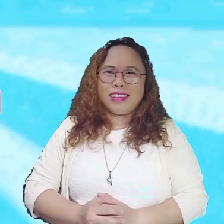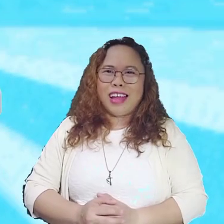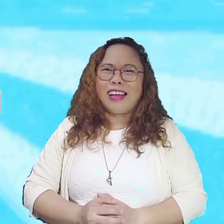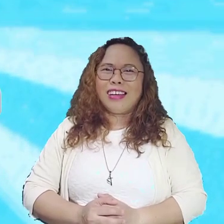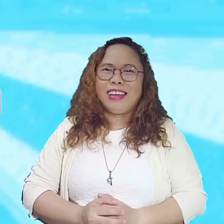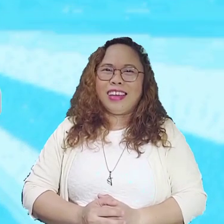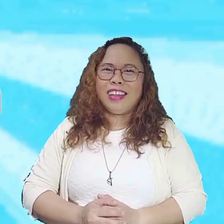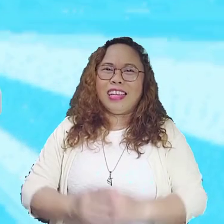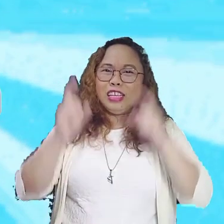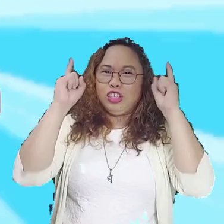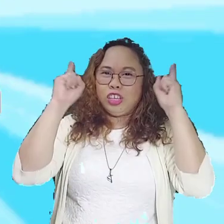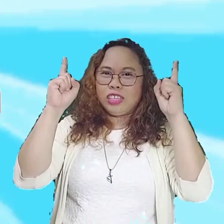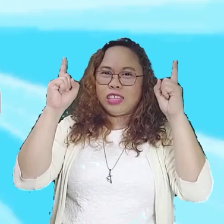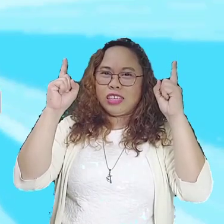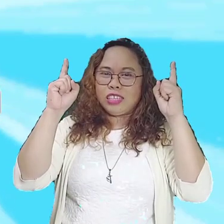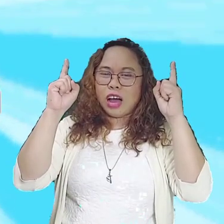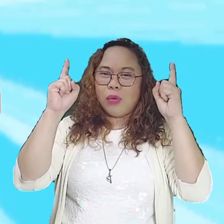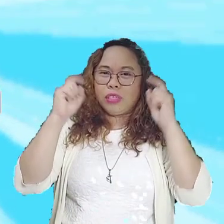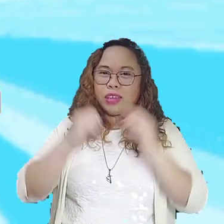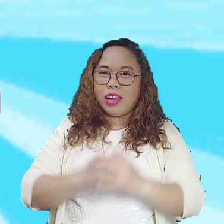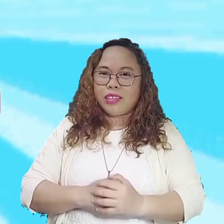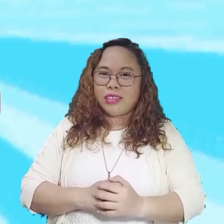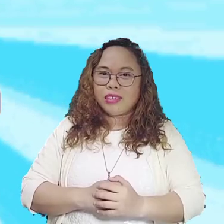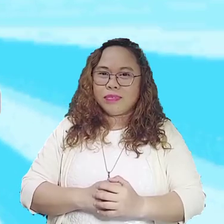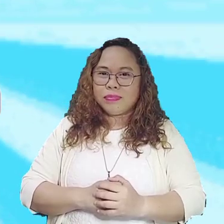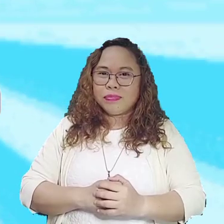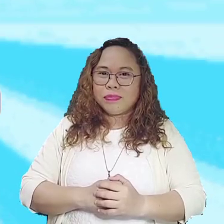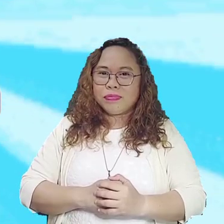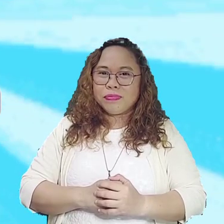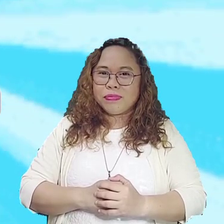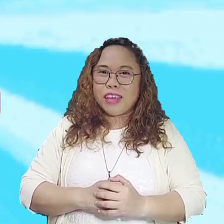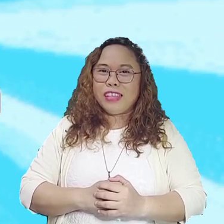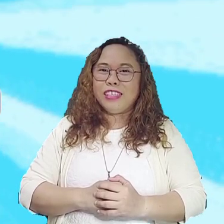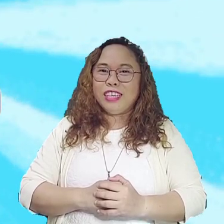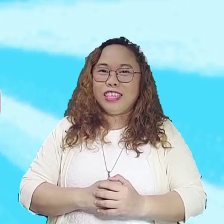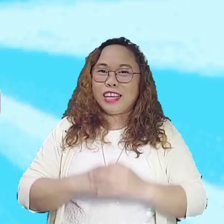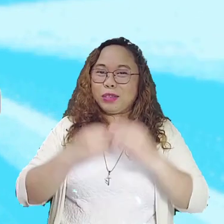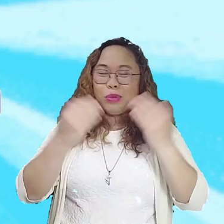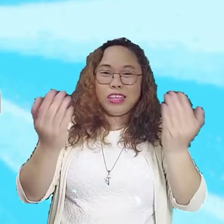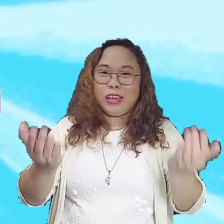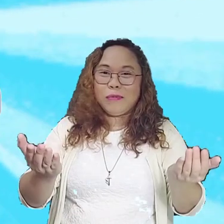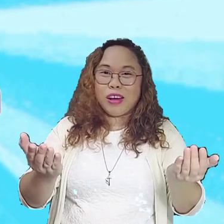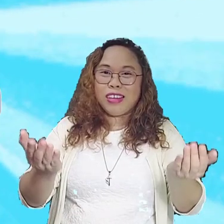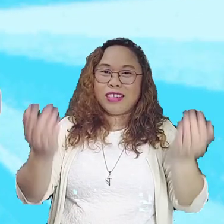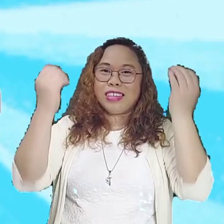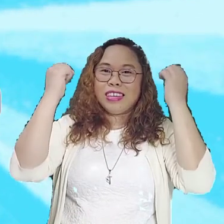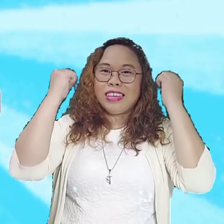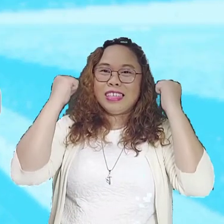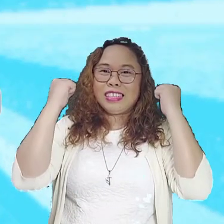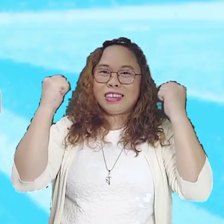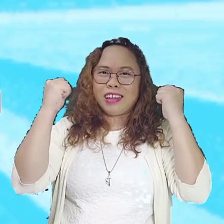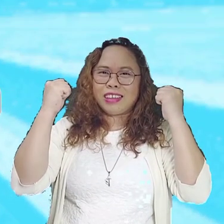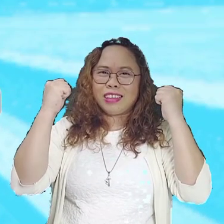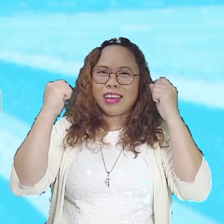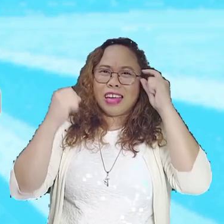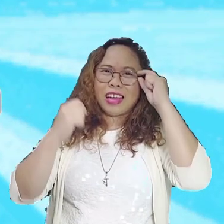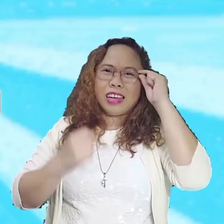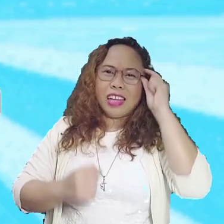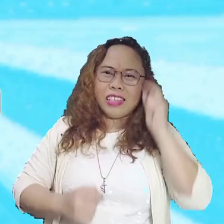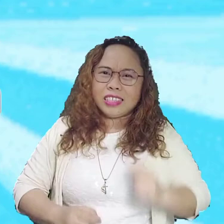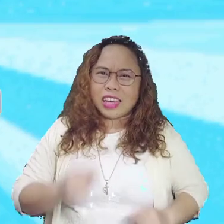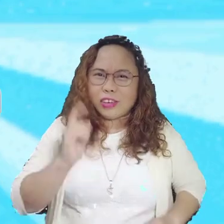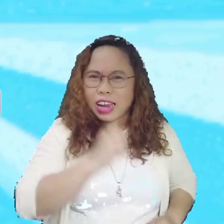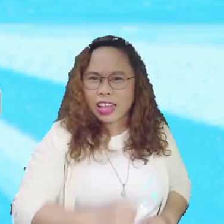strength again jesus is our strength and jesus will give us strength